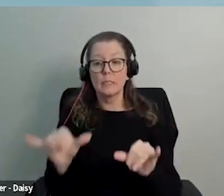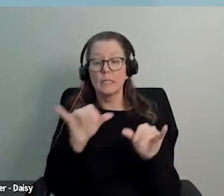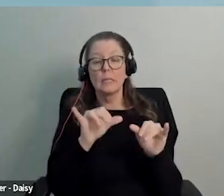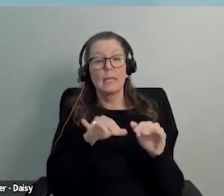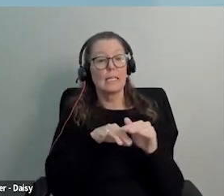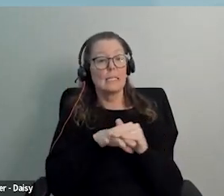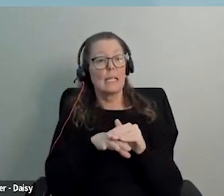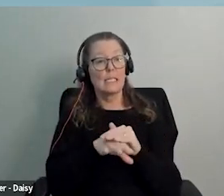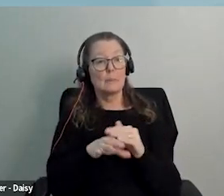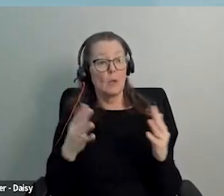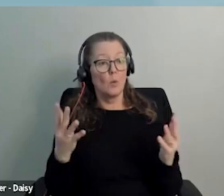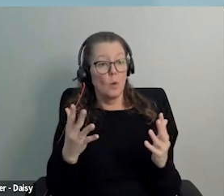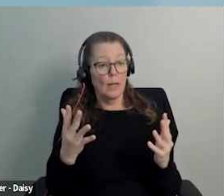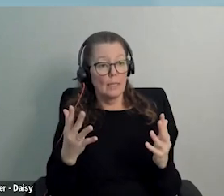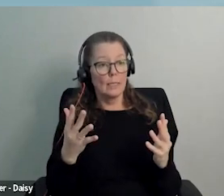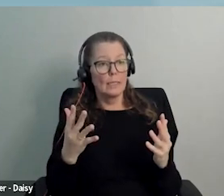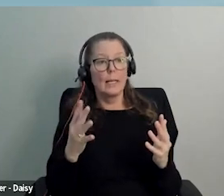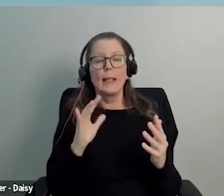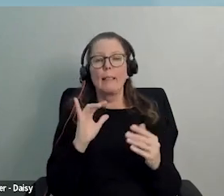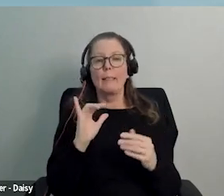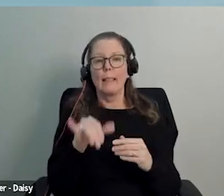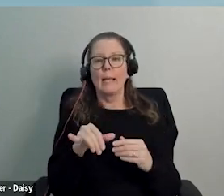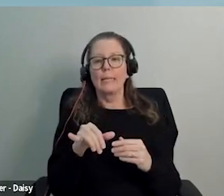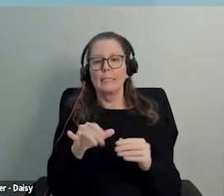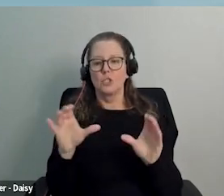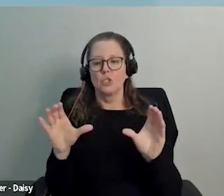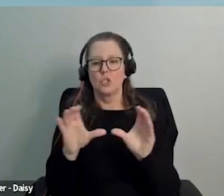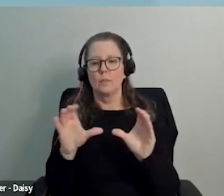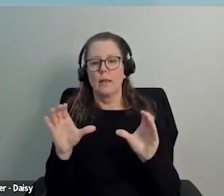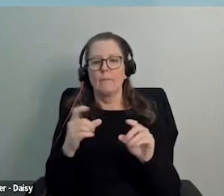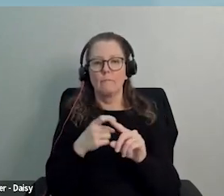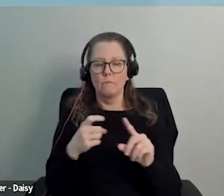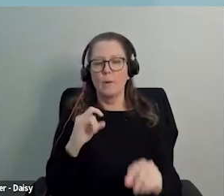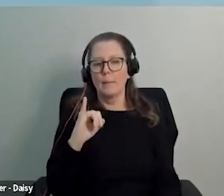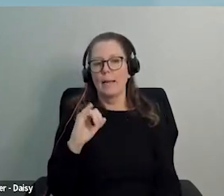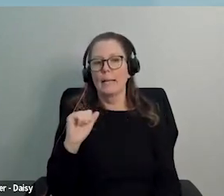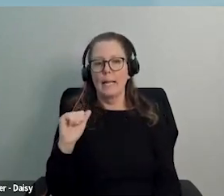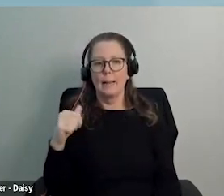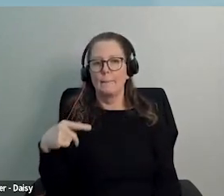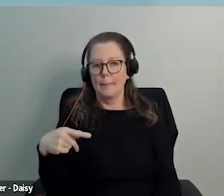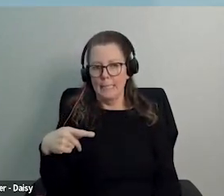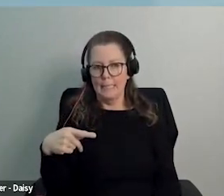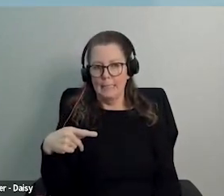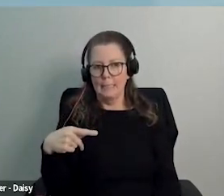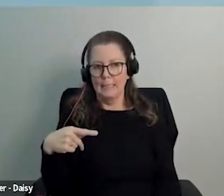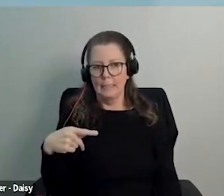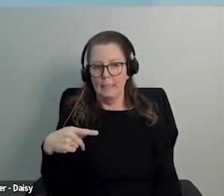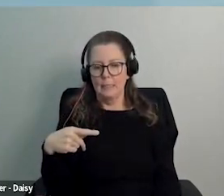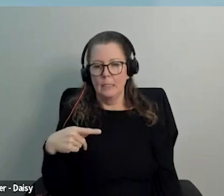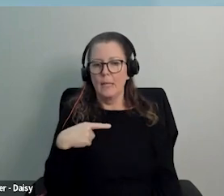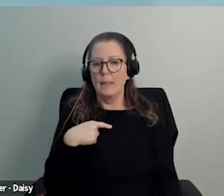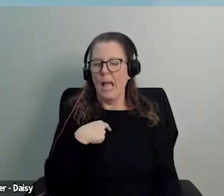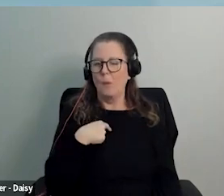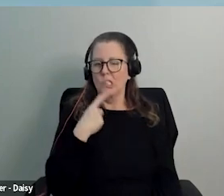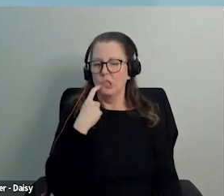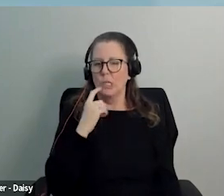accessibility realm are the certifications that are given by the IAAP, which is what I was